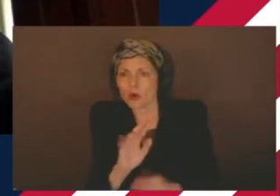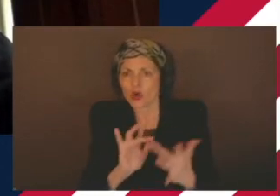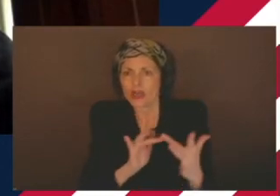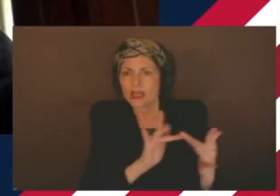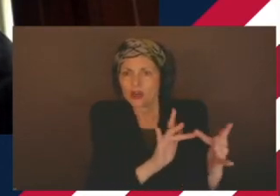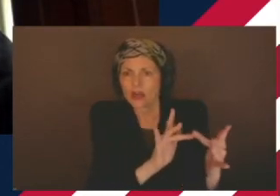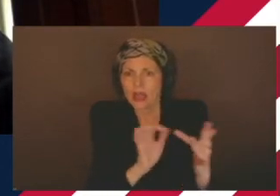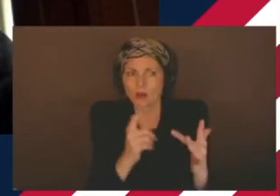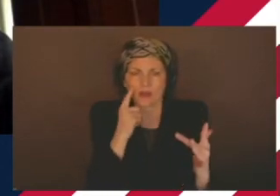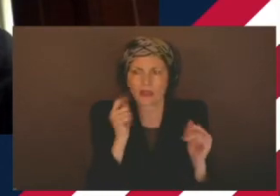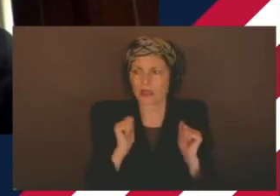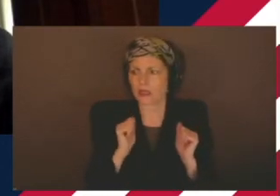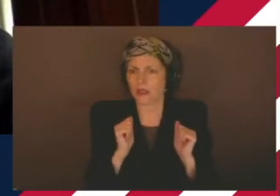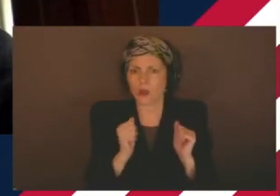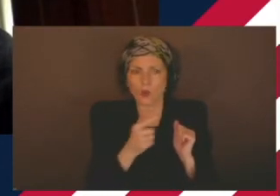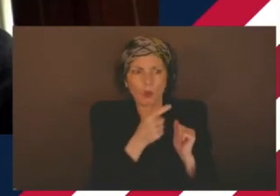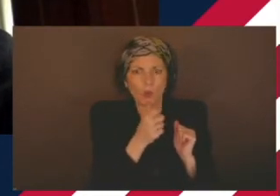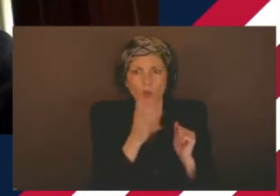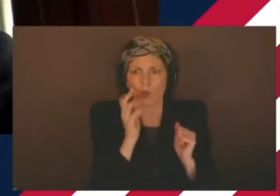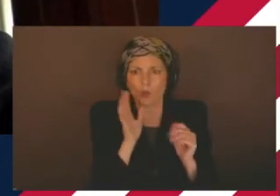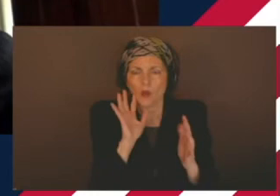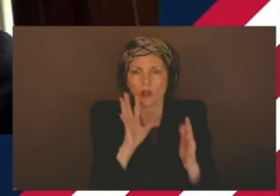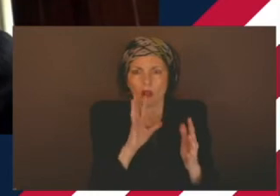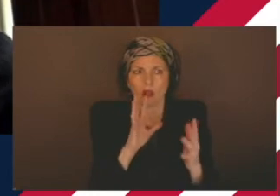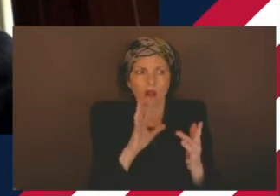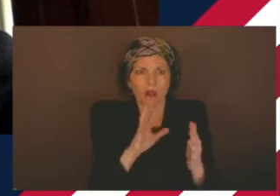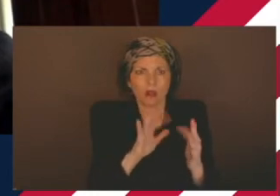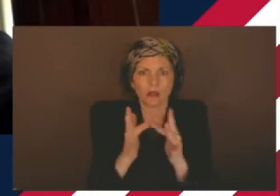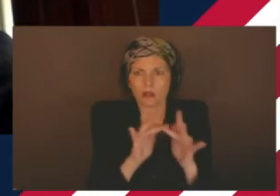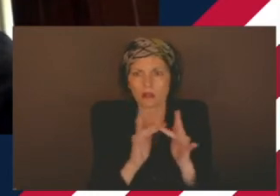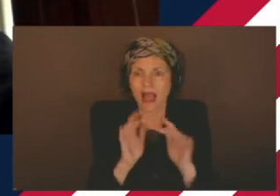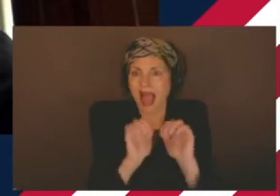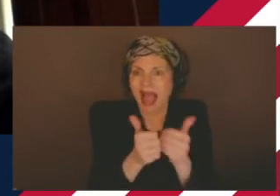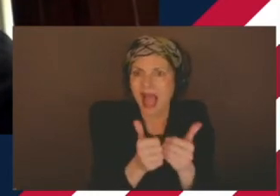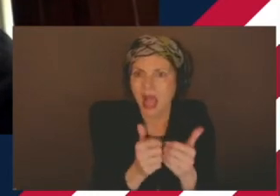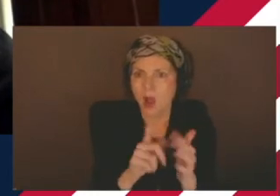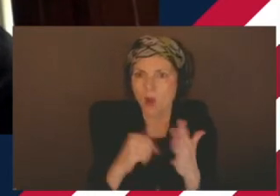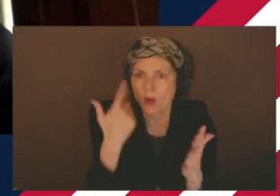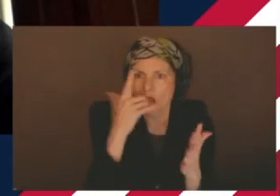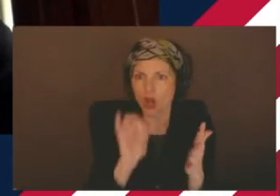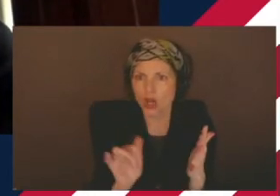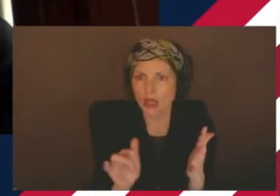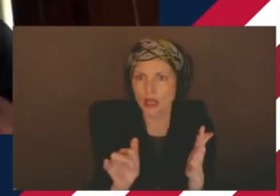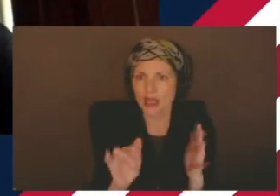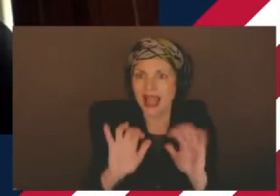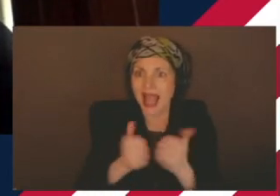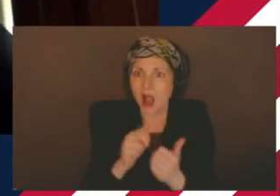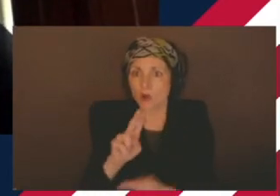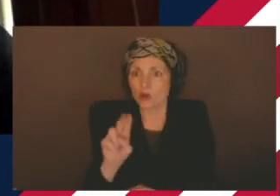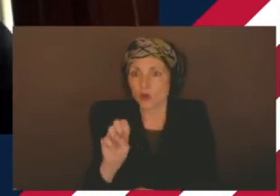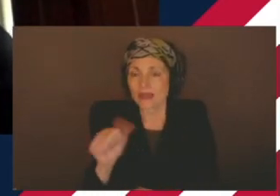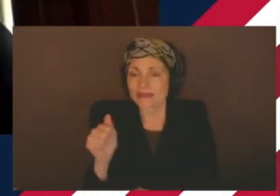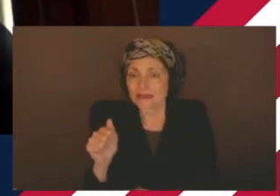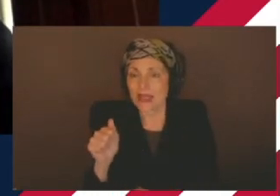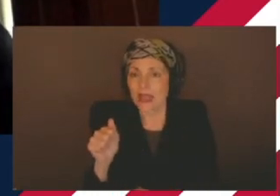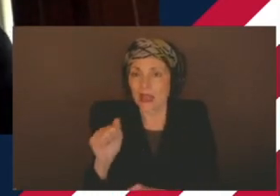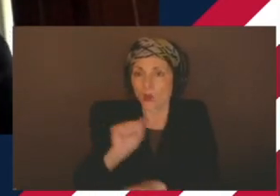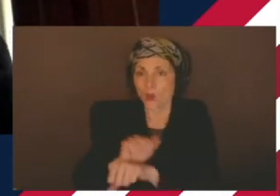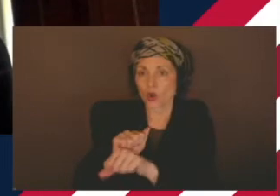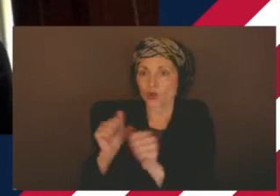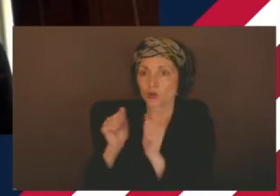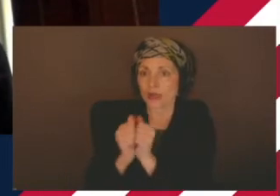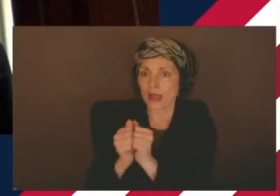side of that internet and what that means for how the United States actually works together to make our tent as big as